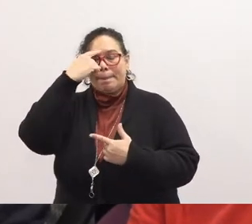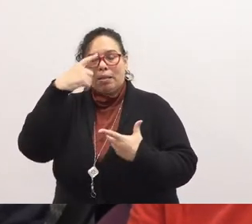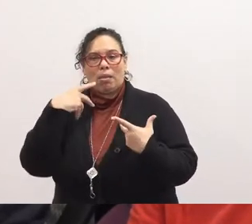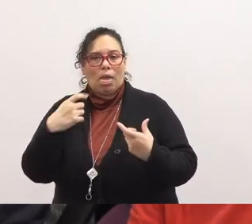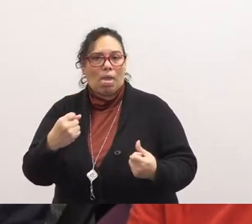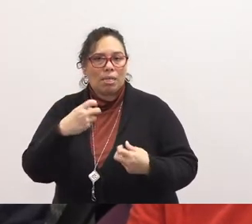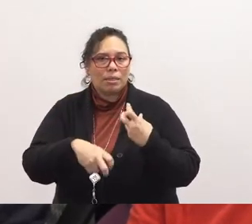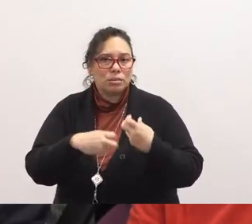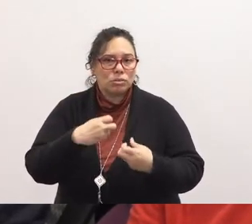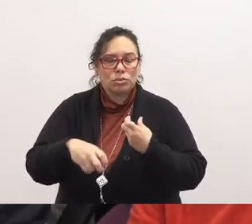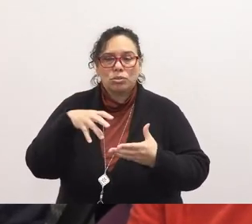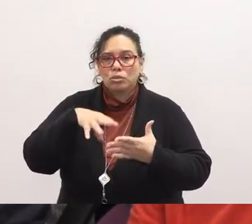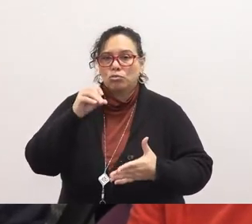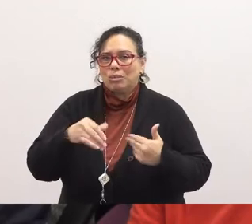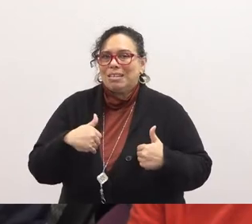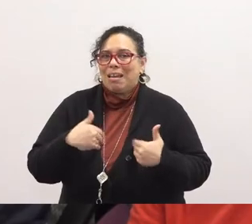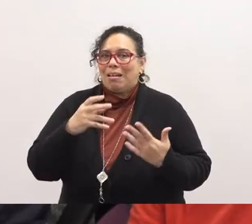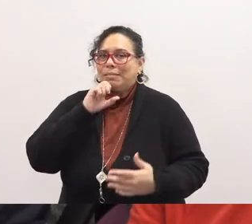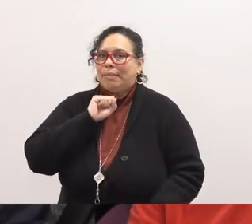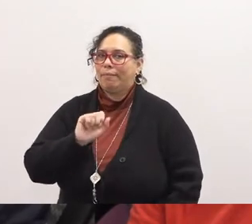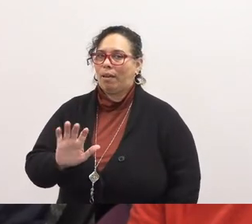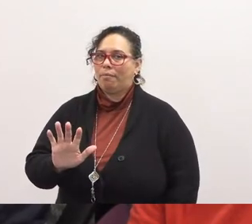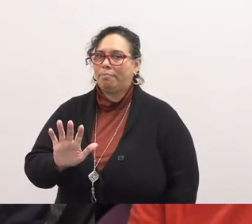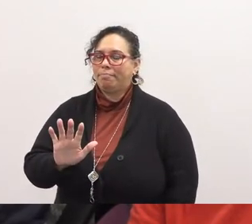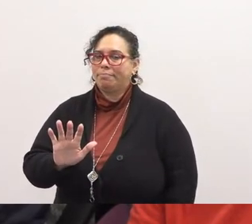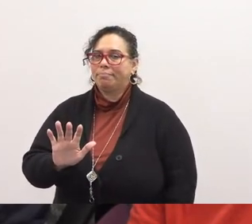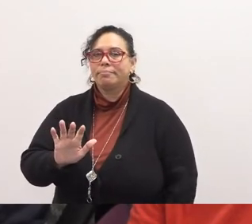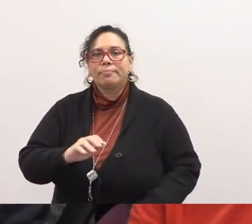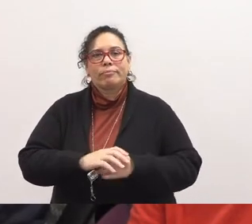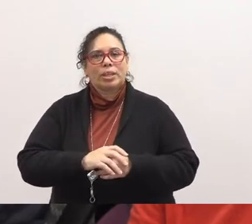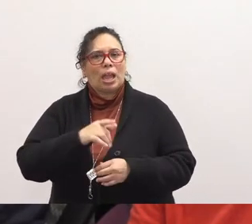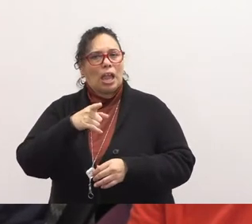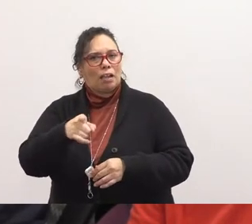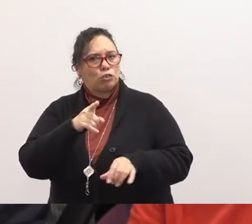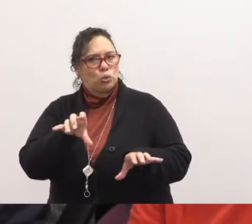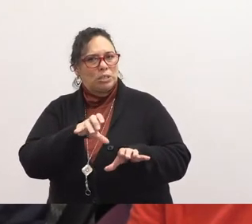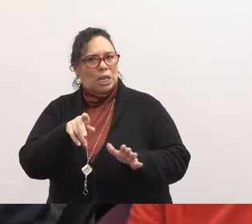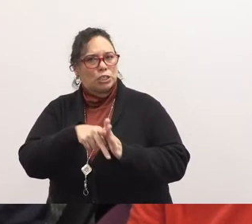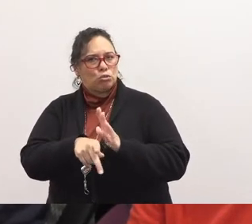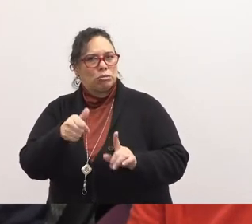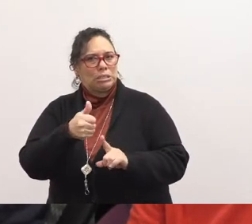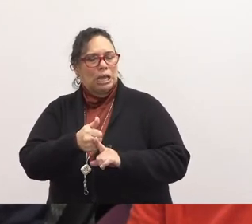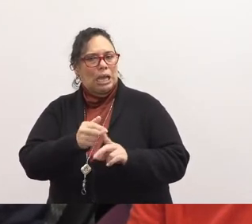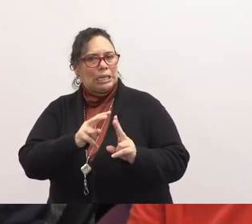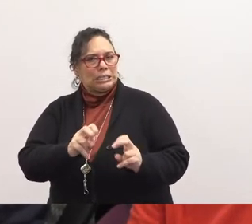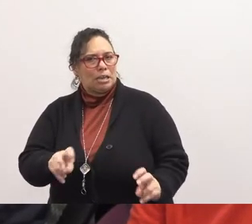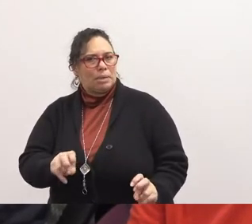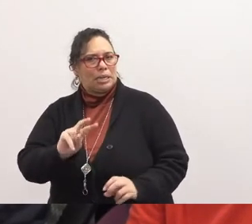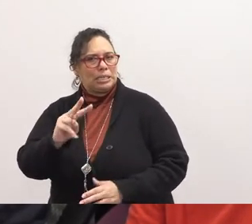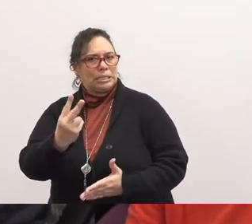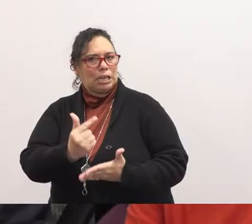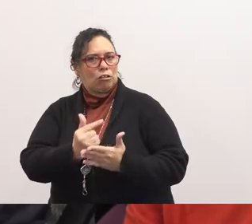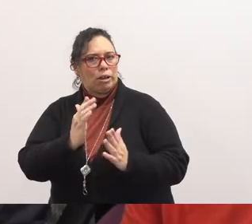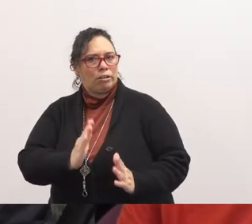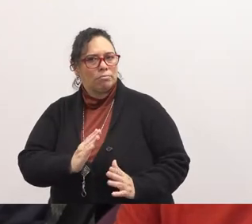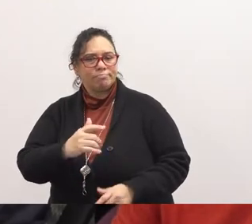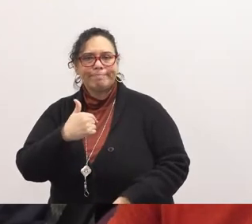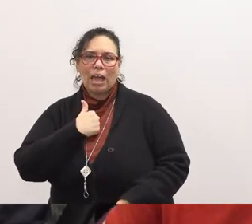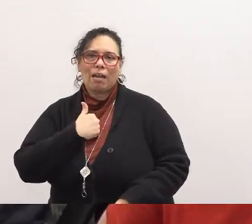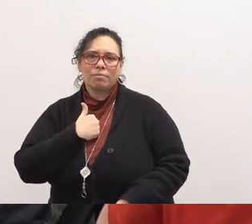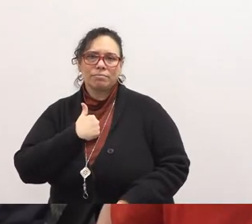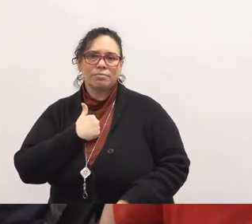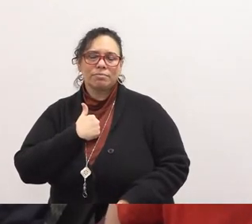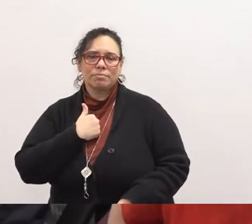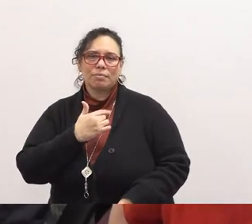issues in students as young as 5 years old. Have you ever done a suicide assessment on a second grader? I have, and